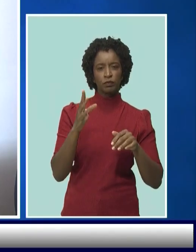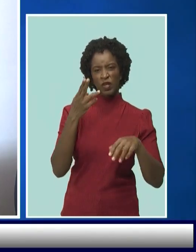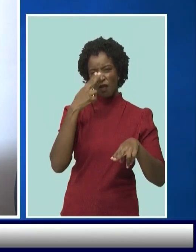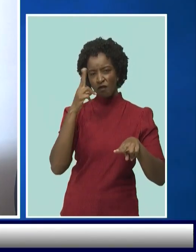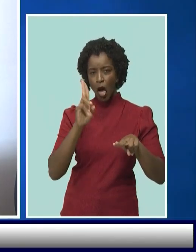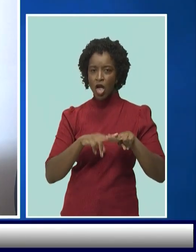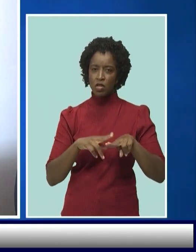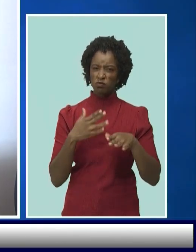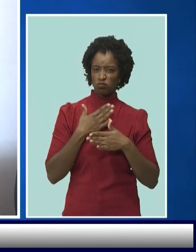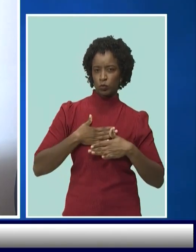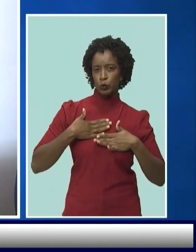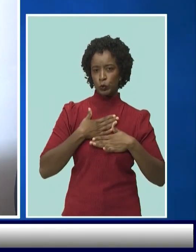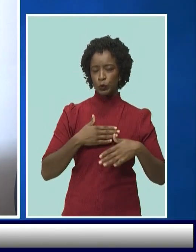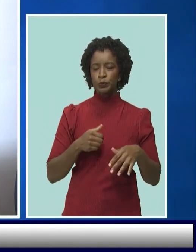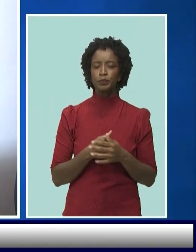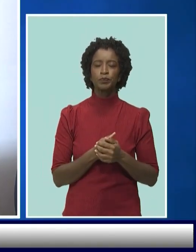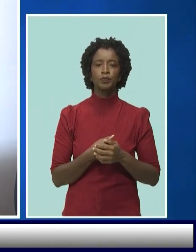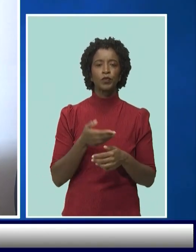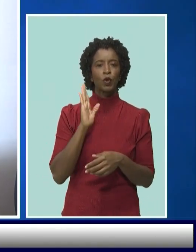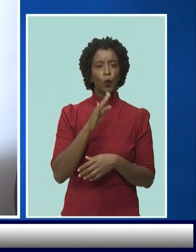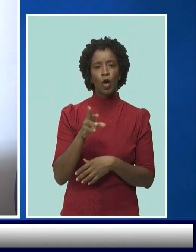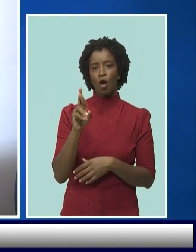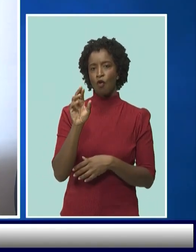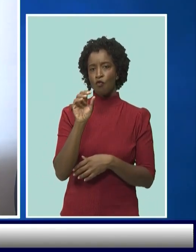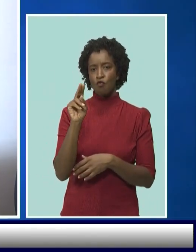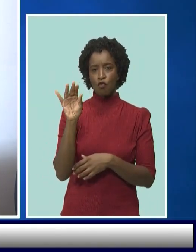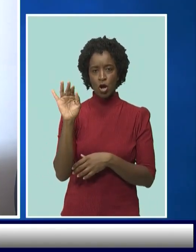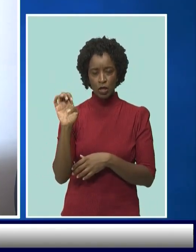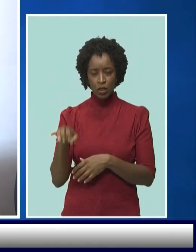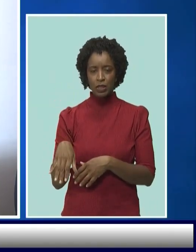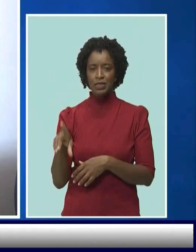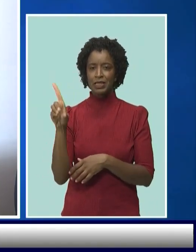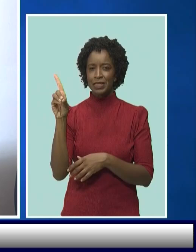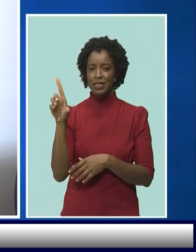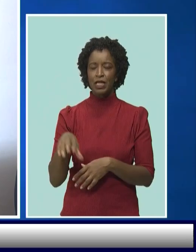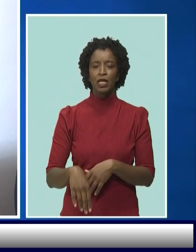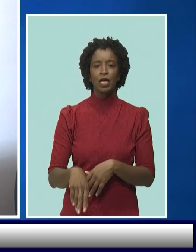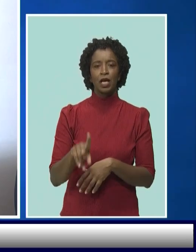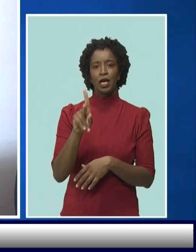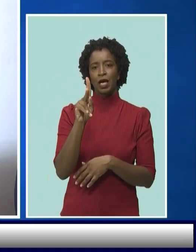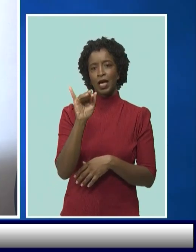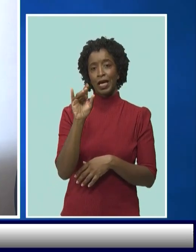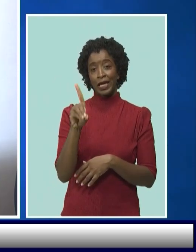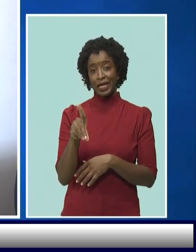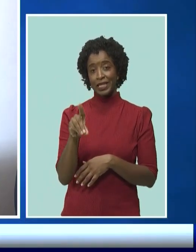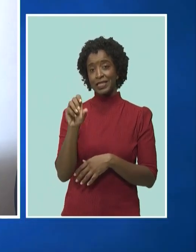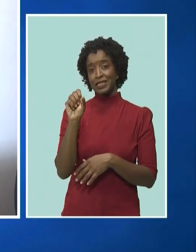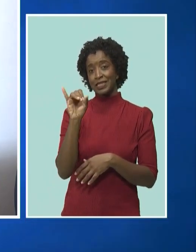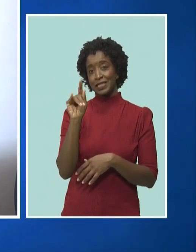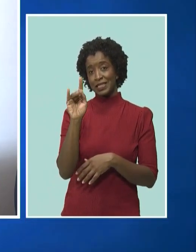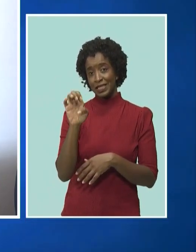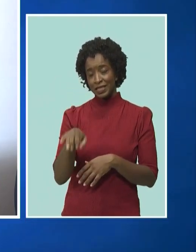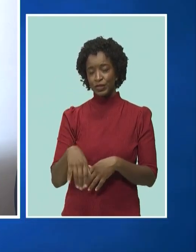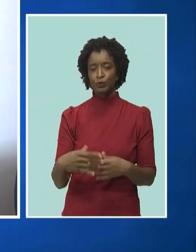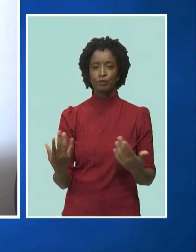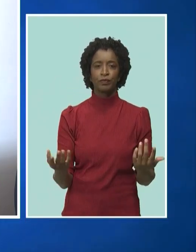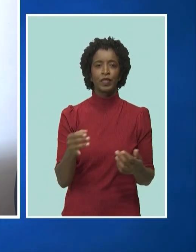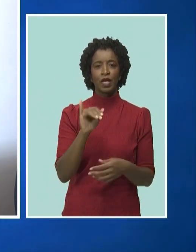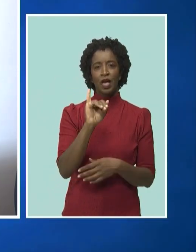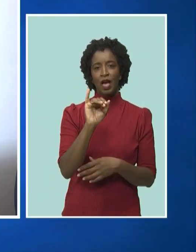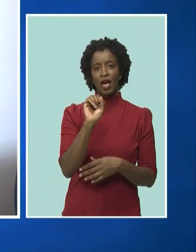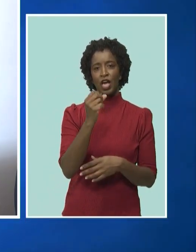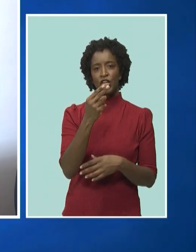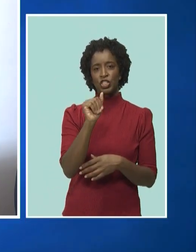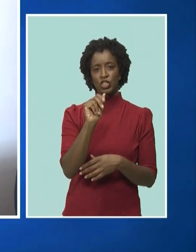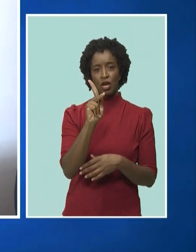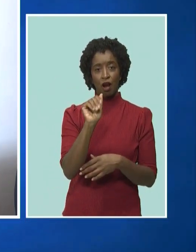And for experience, there's Kids Sight, there's Ishaka McNeil, and later in the day there's going to be a